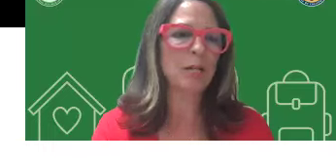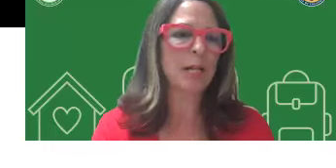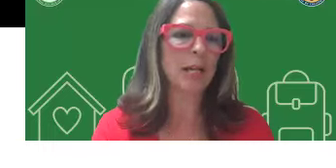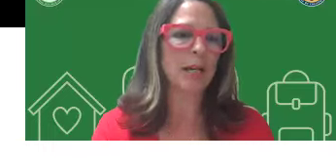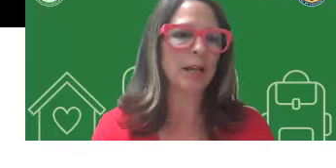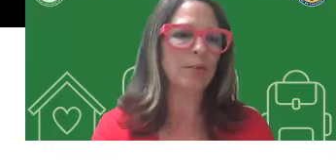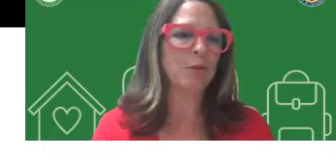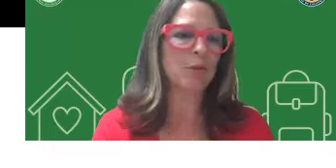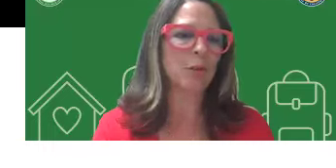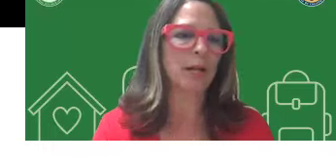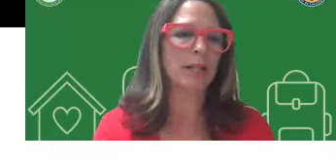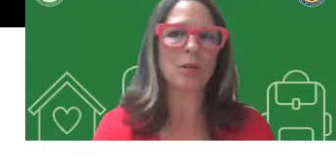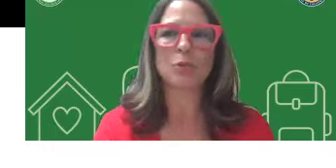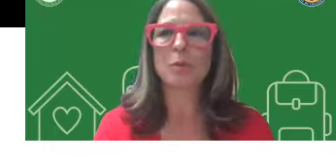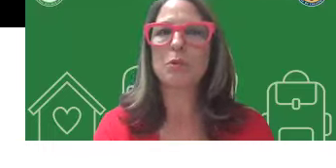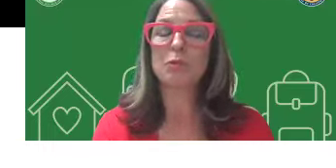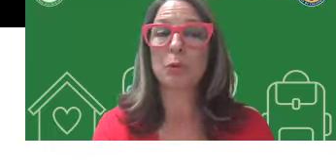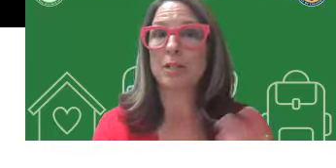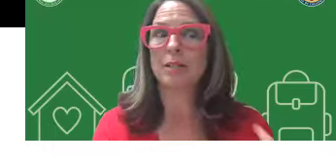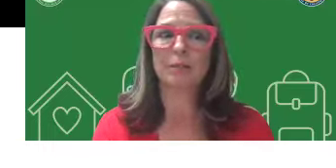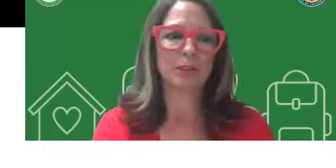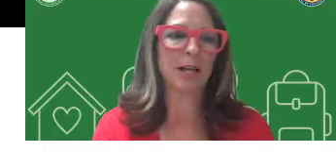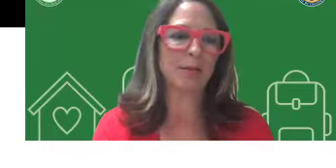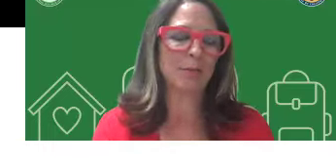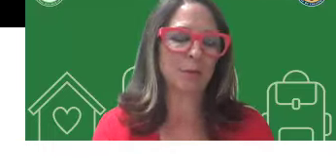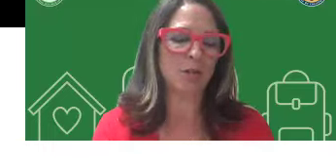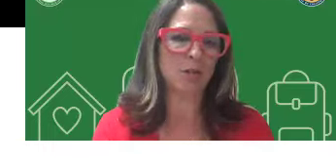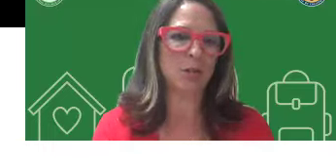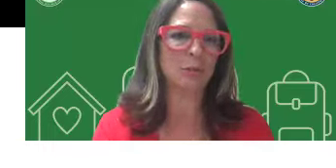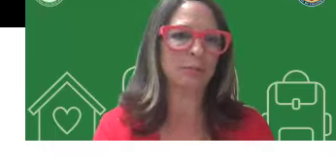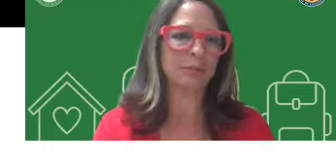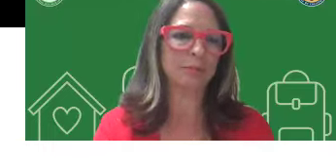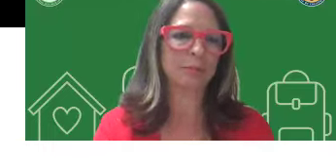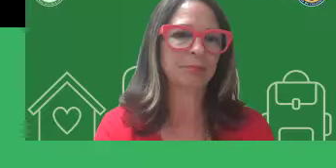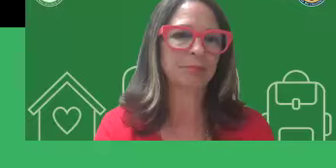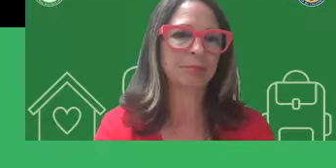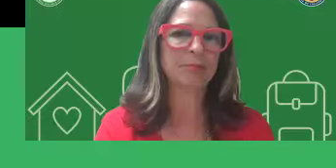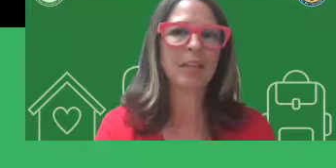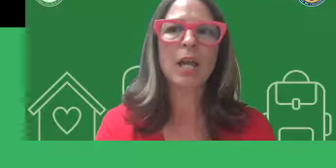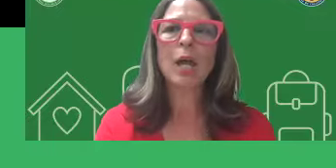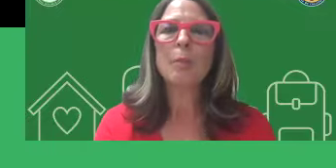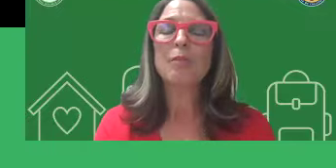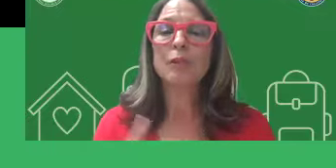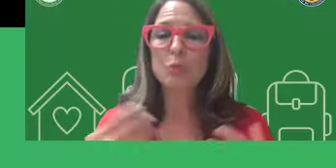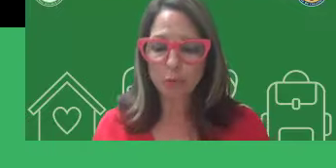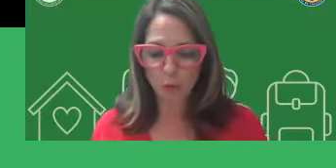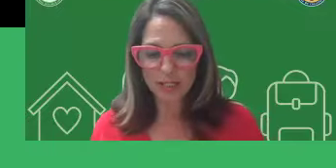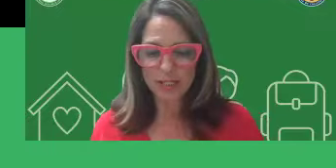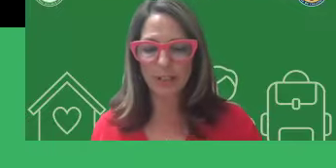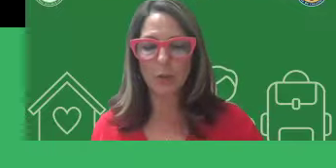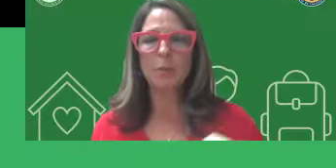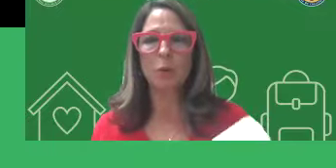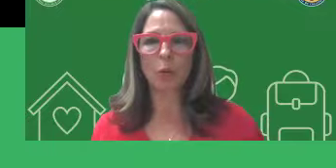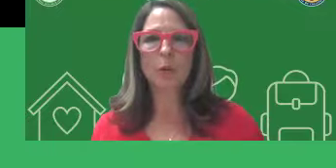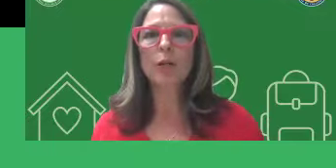goals with you, and have those in your mind as we move forward and deliver a lot of information to you. But first,